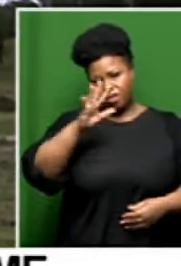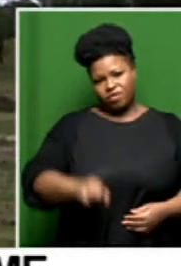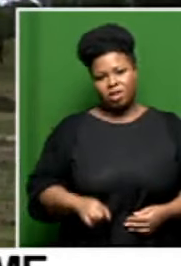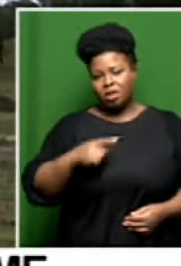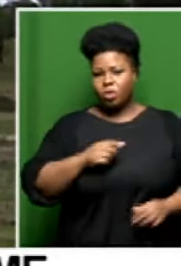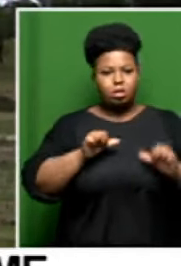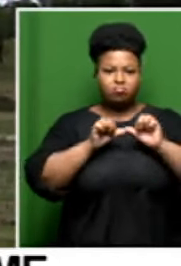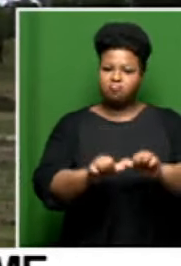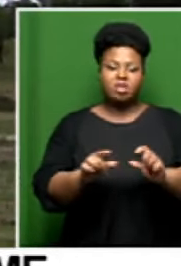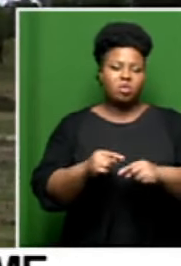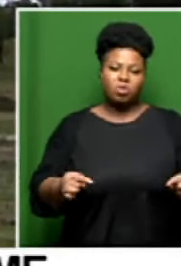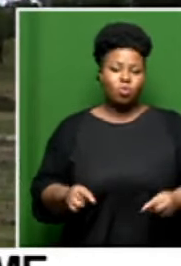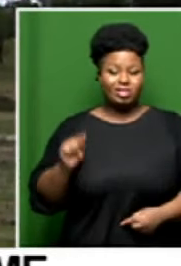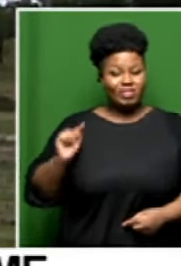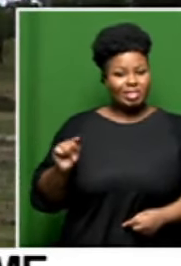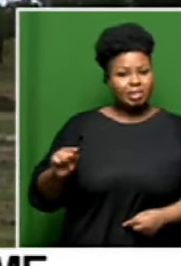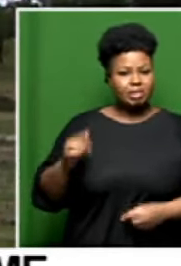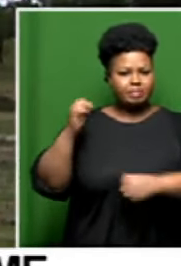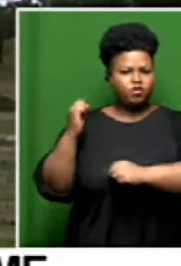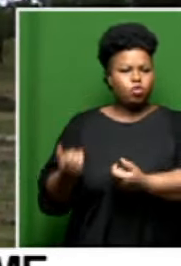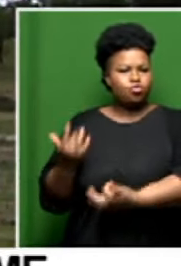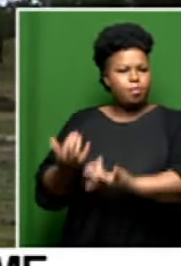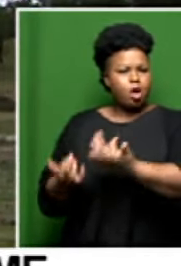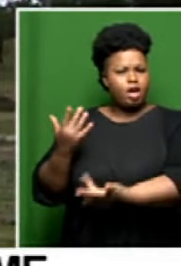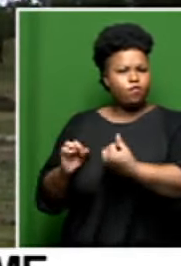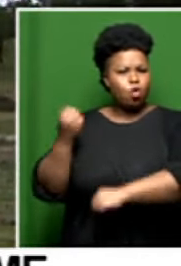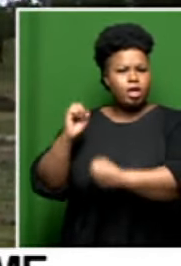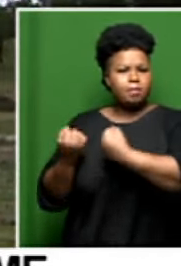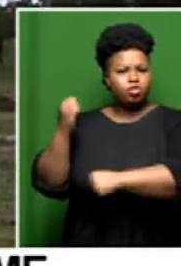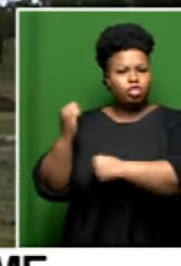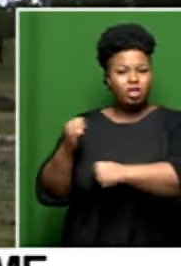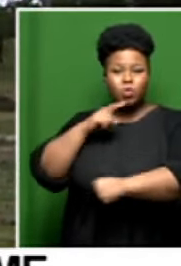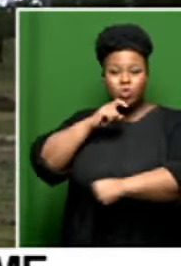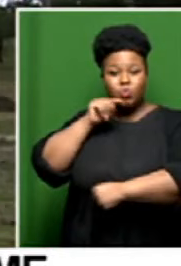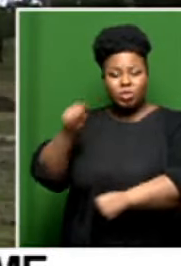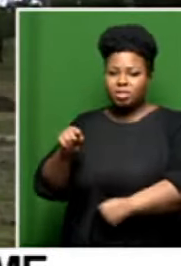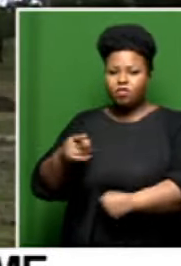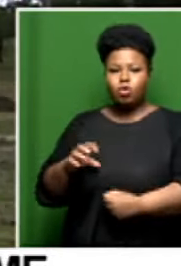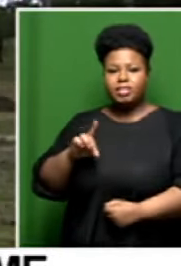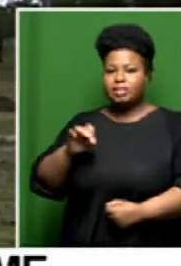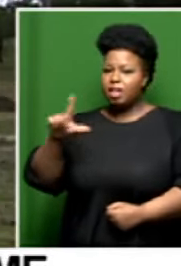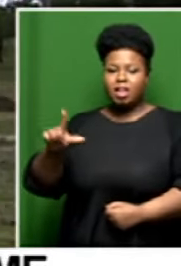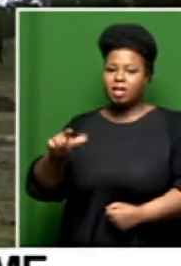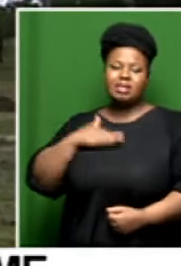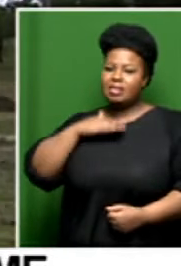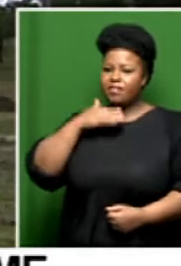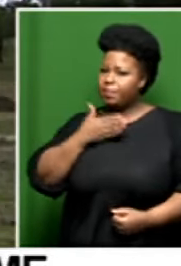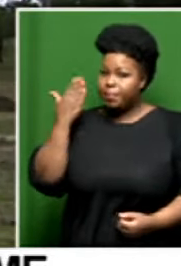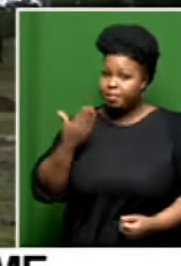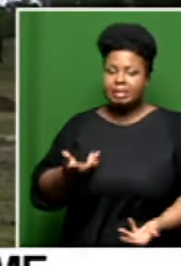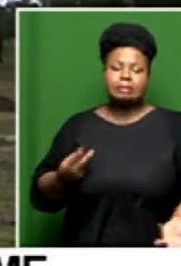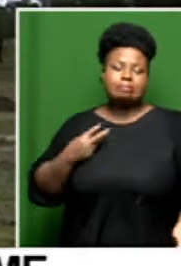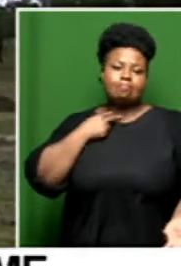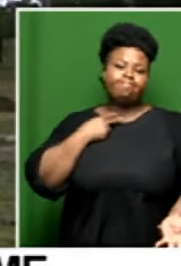to sustain this current burn rate or this current usage of diesel, which is